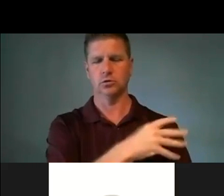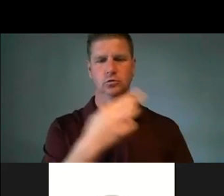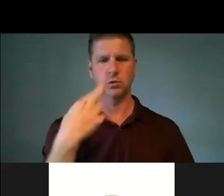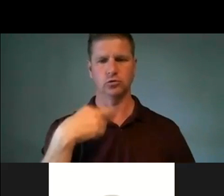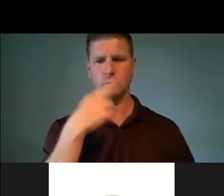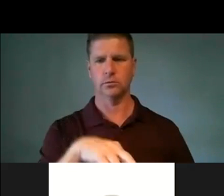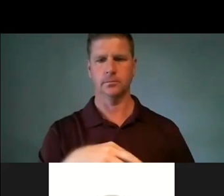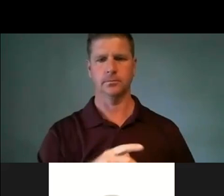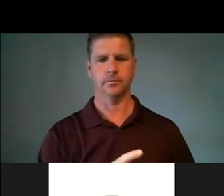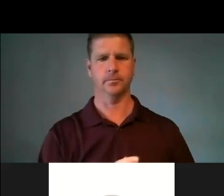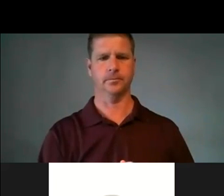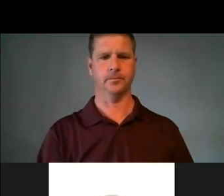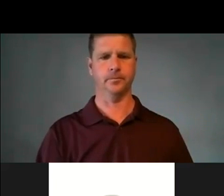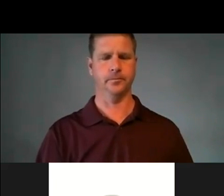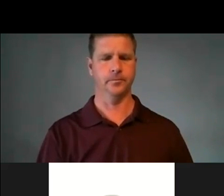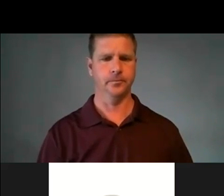Next slide, please.